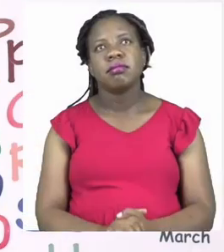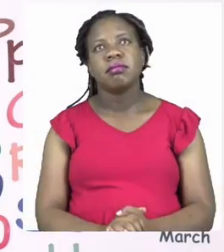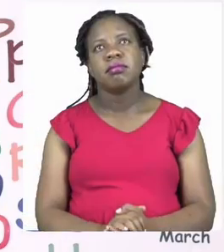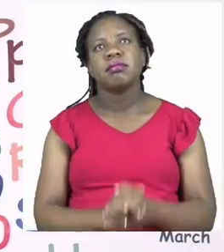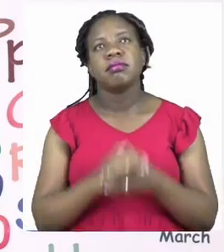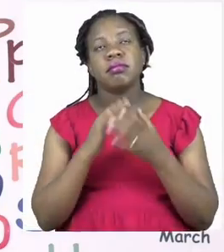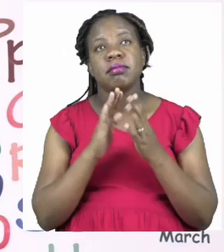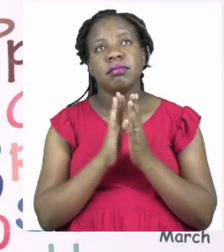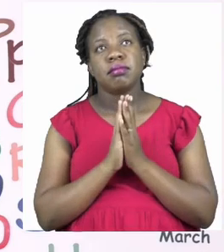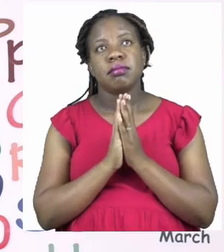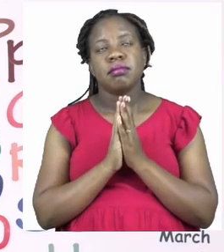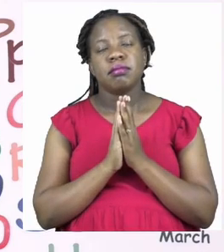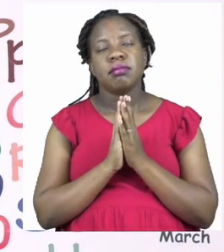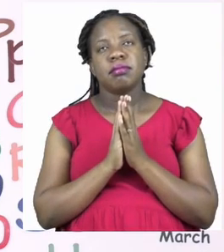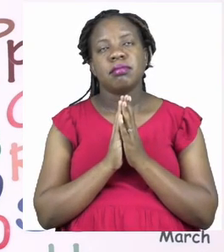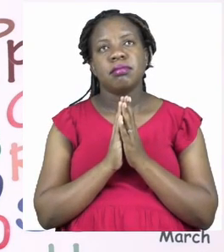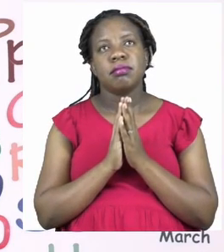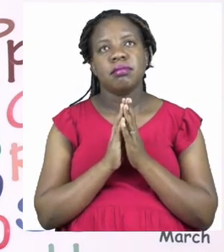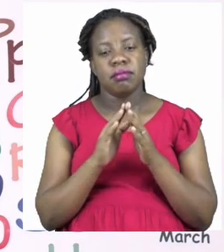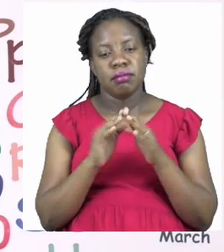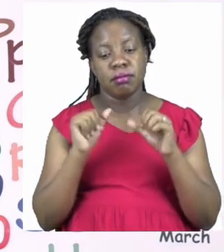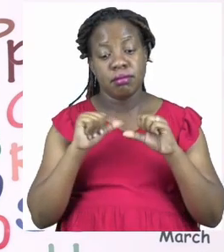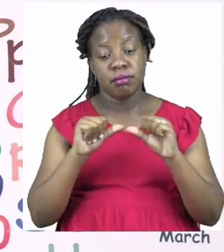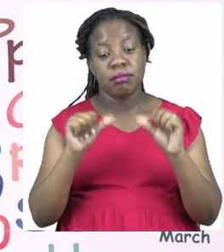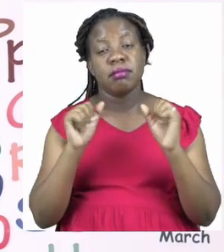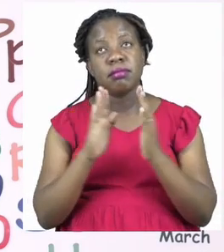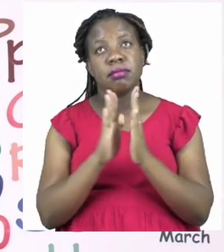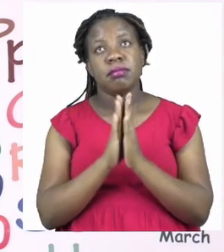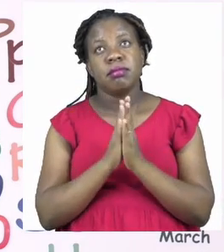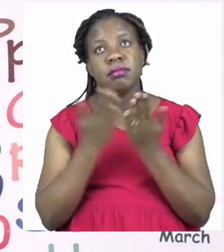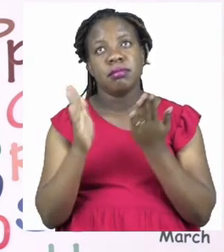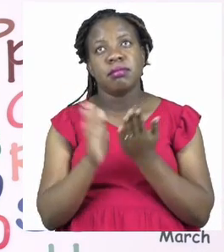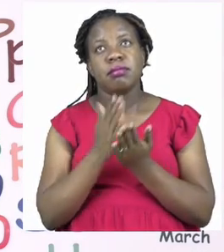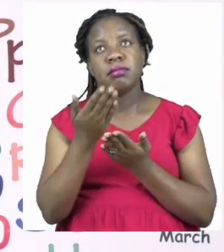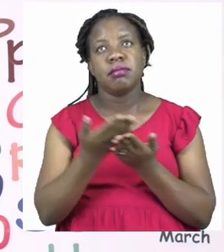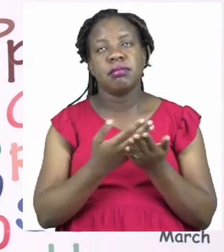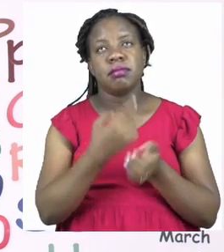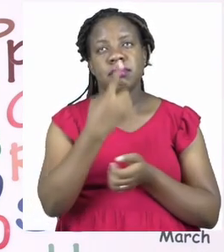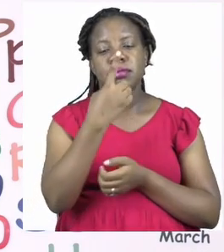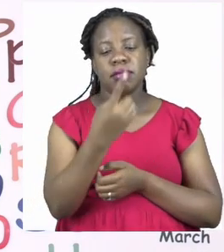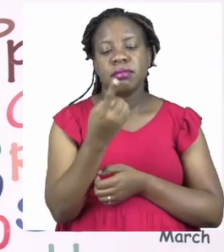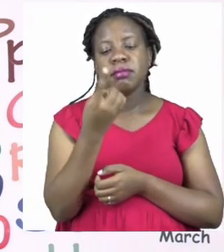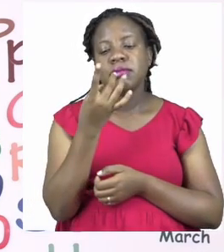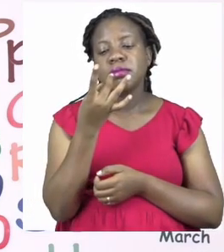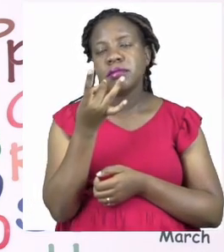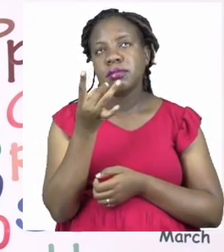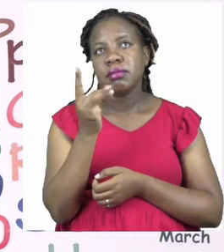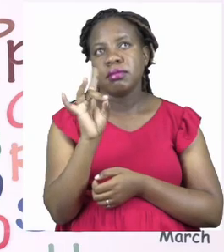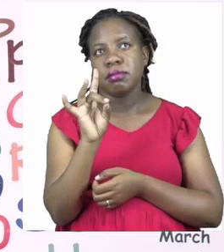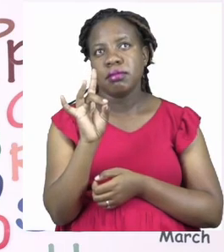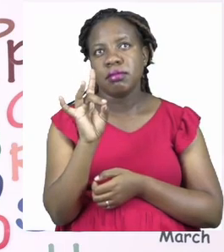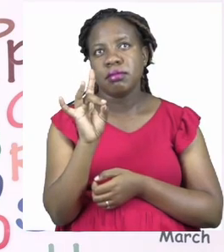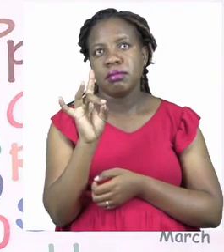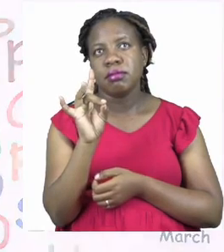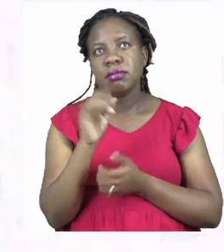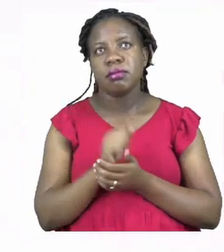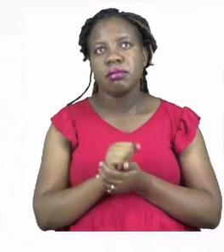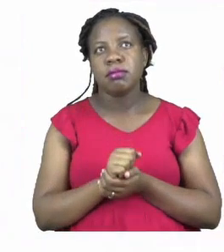Now boys and girls, we are going to go to page 18. On page 18, we are going to be doing